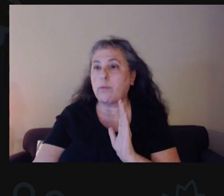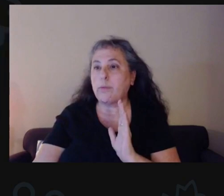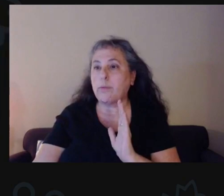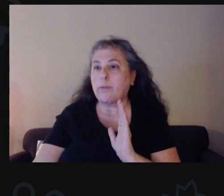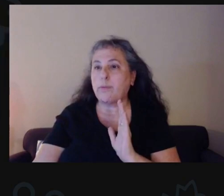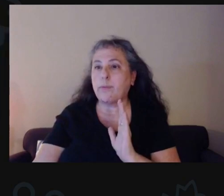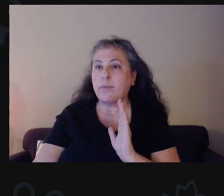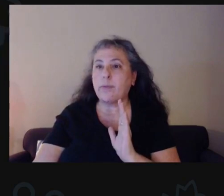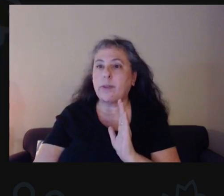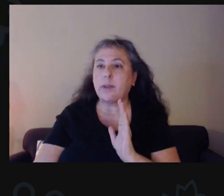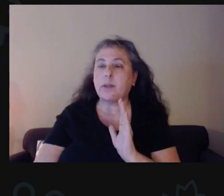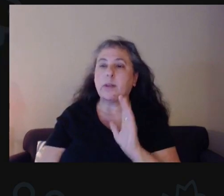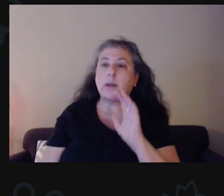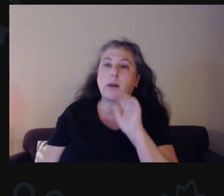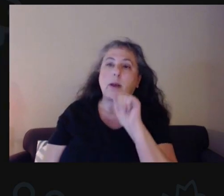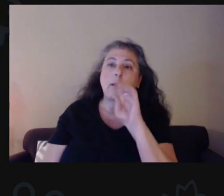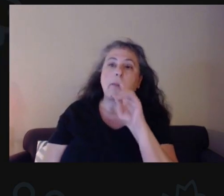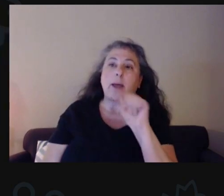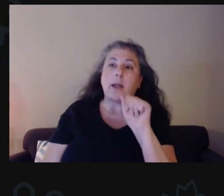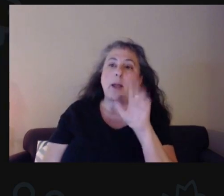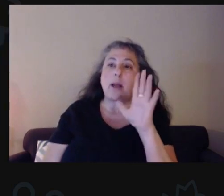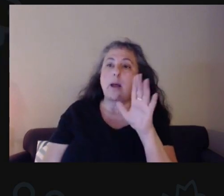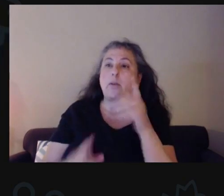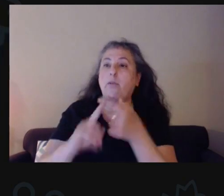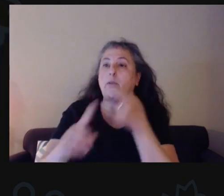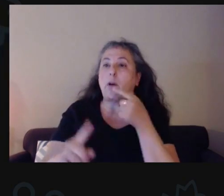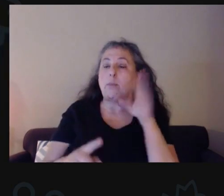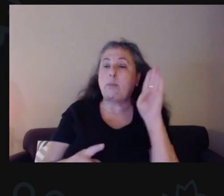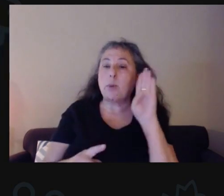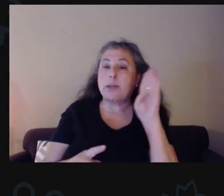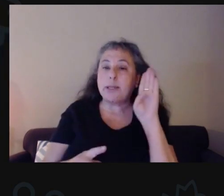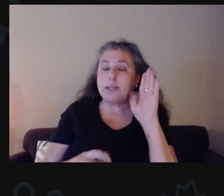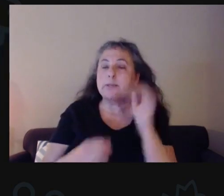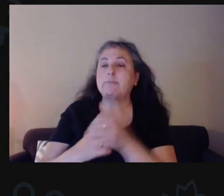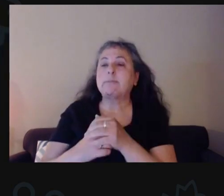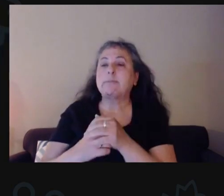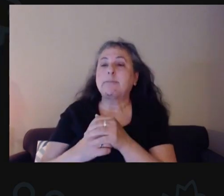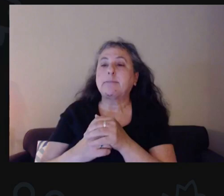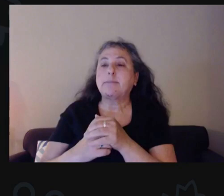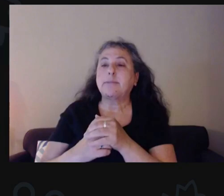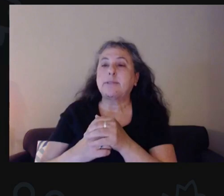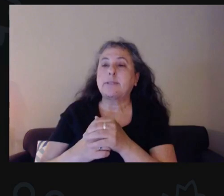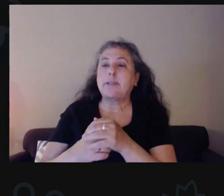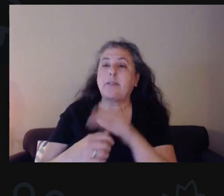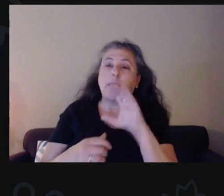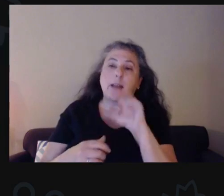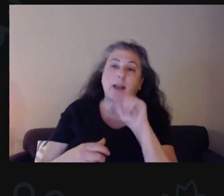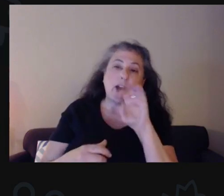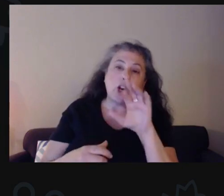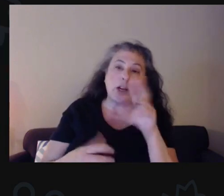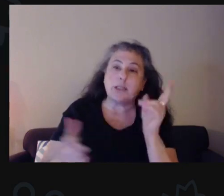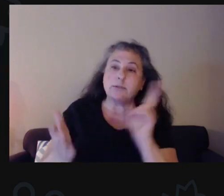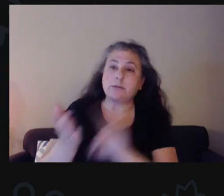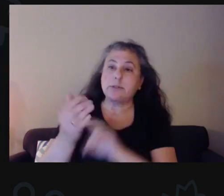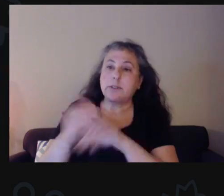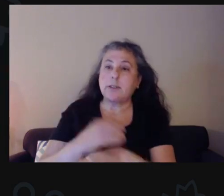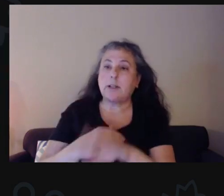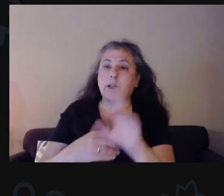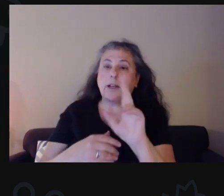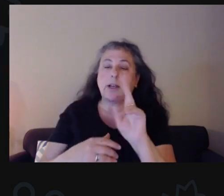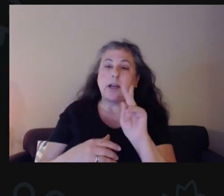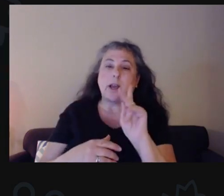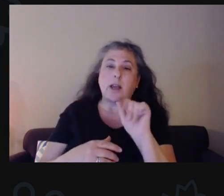evening. Amanda's tuning in from Bloomington. Thank you for being here. And Carrie is tuning in from Kendall